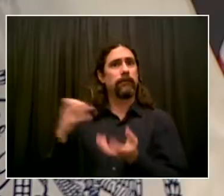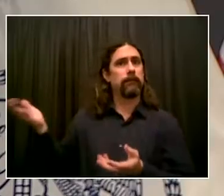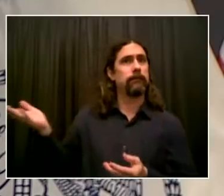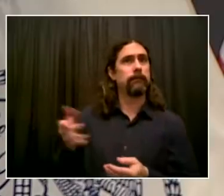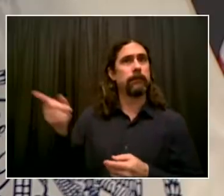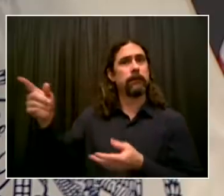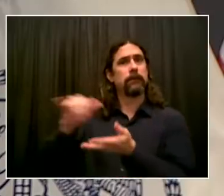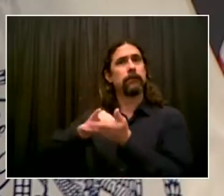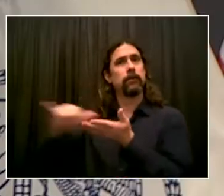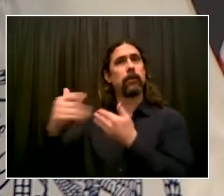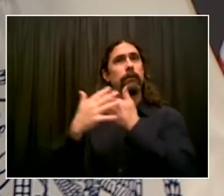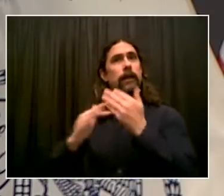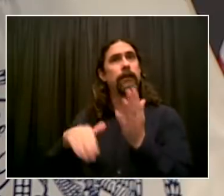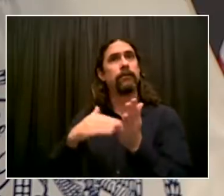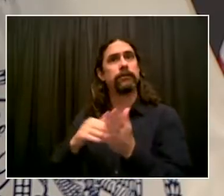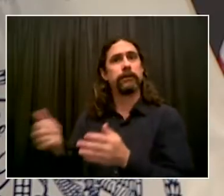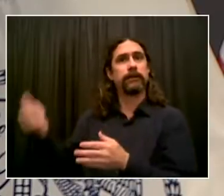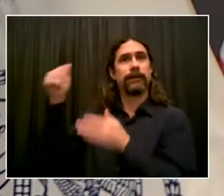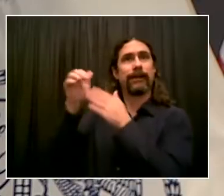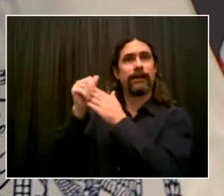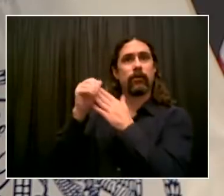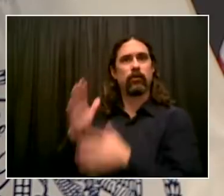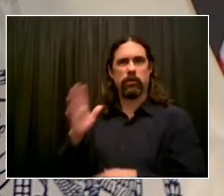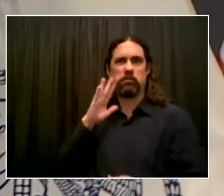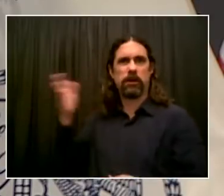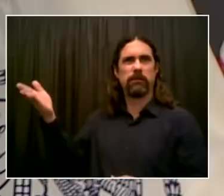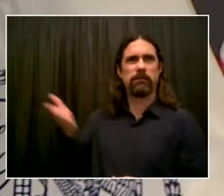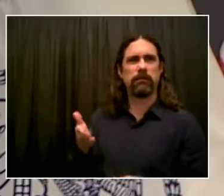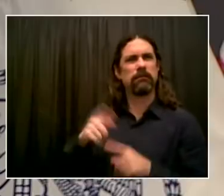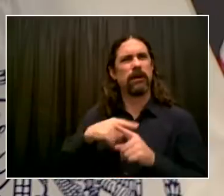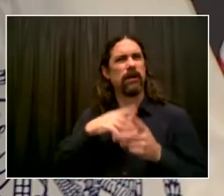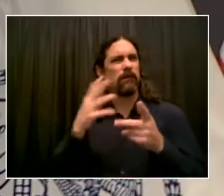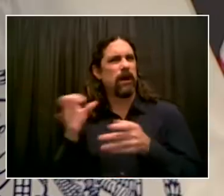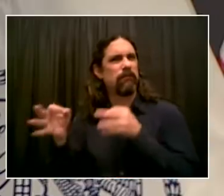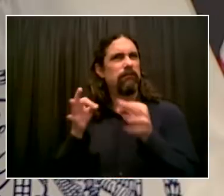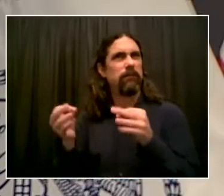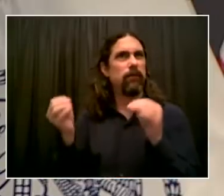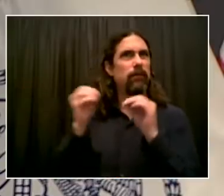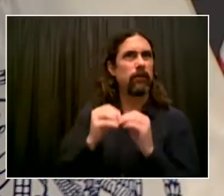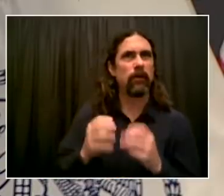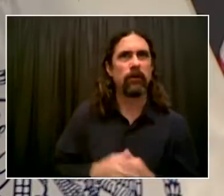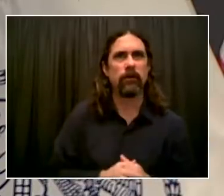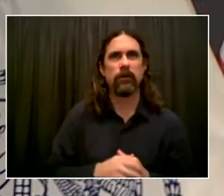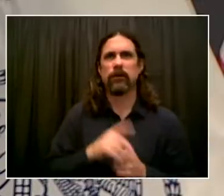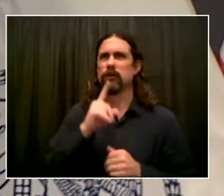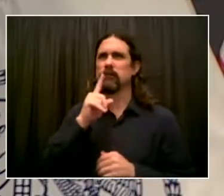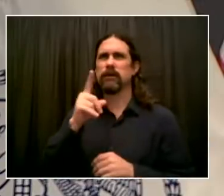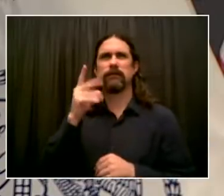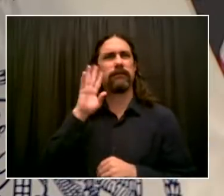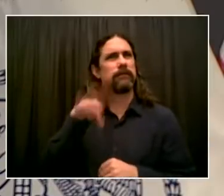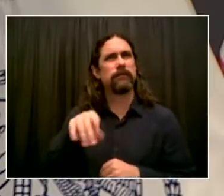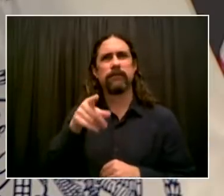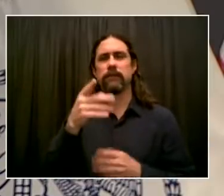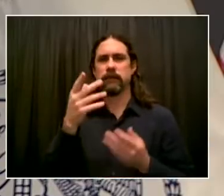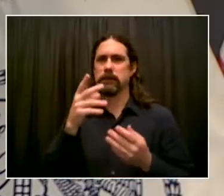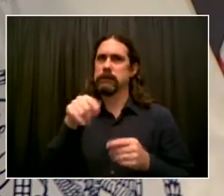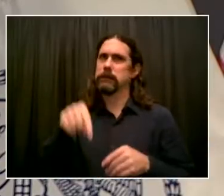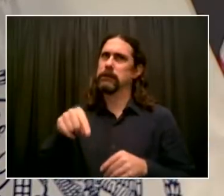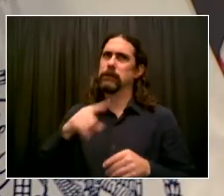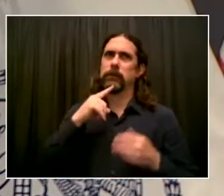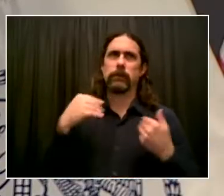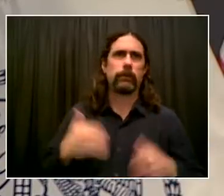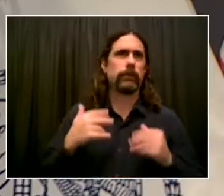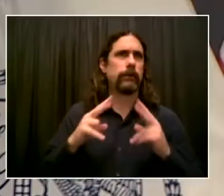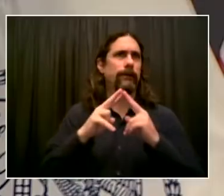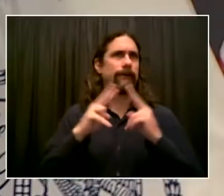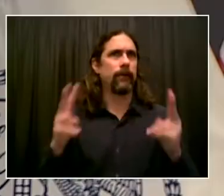of the year, and I'm not sure a lot of New Yorkers really recognize the crucial work that's done. It's not a government agency, but it's something we